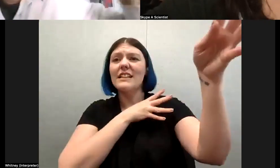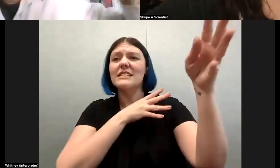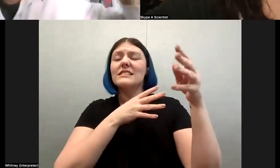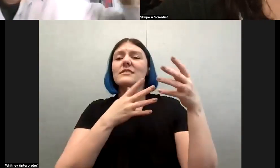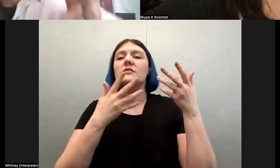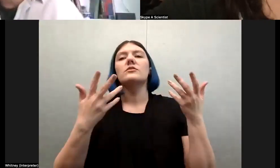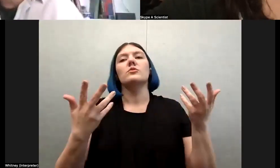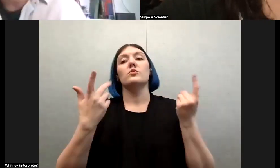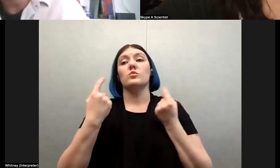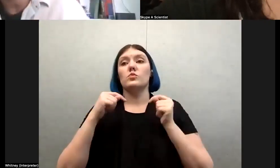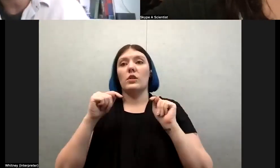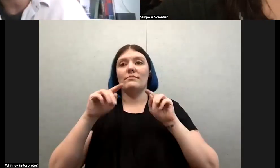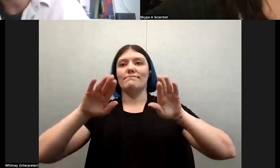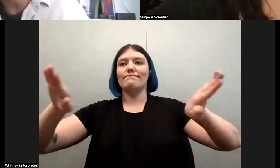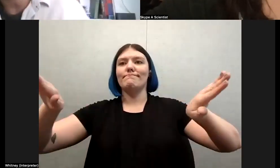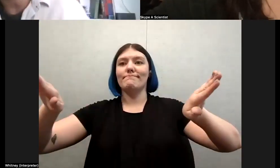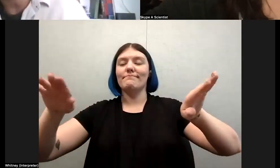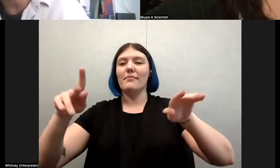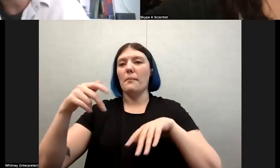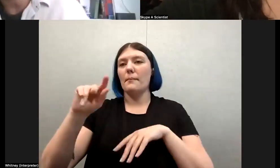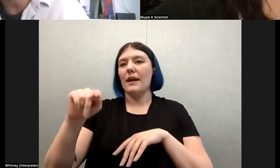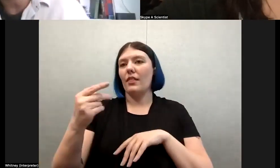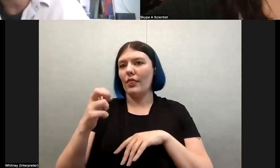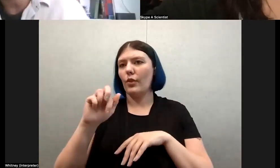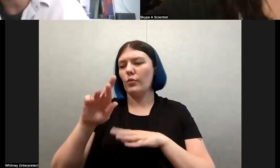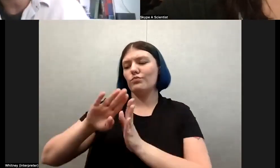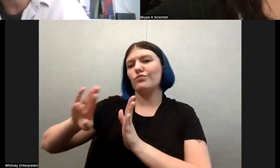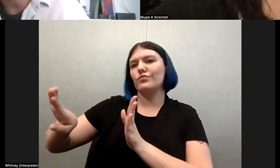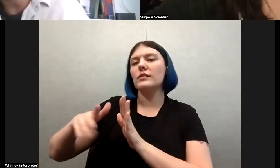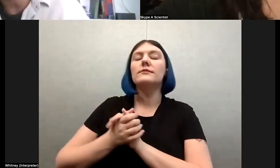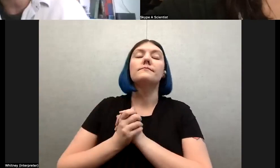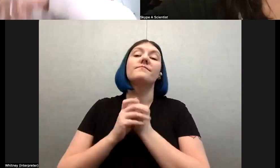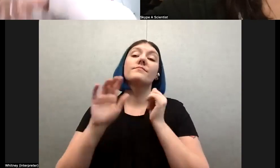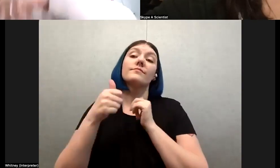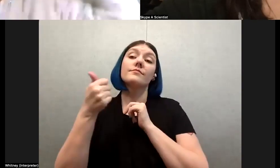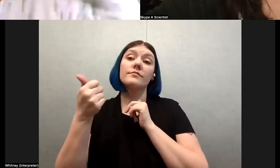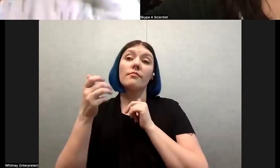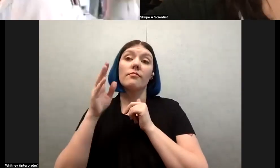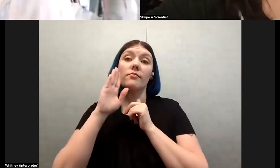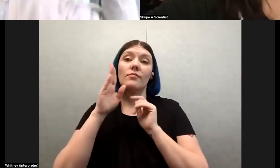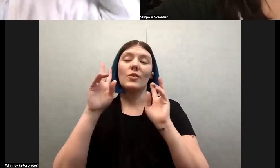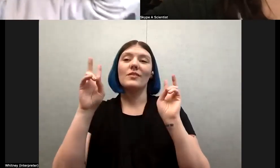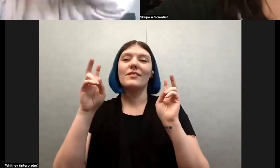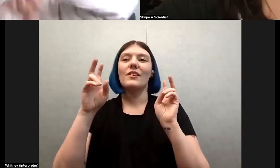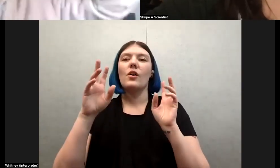try and keep the panthers out. Another kind of really cool thing they do is they'll make wildlife bridges. So they'll build